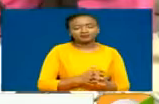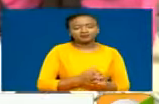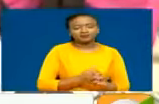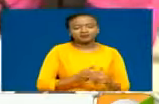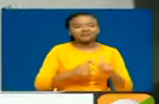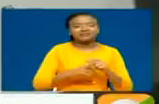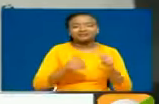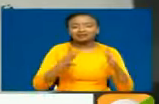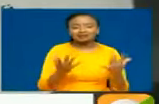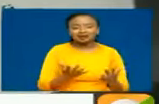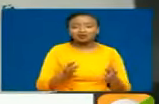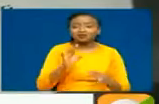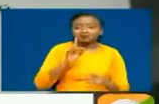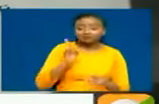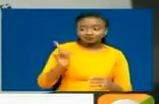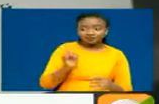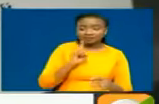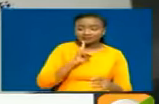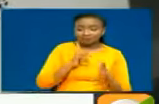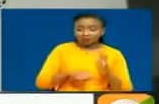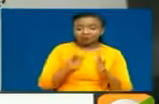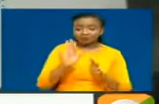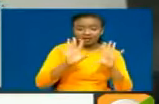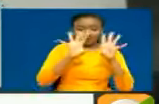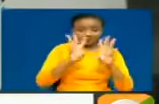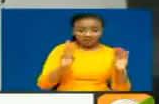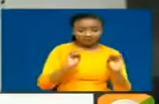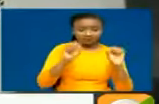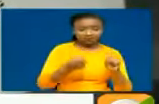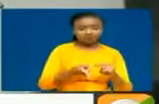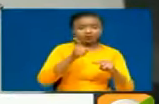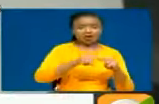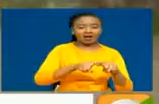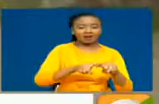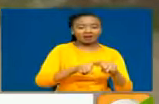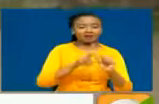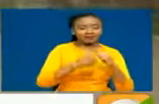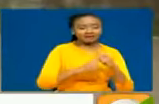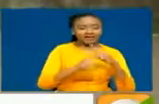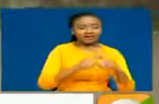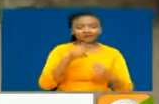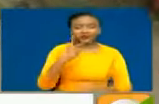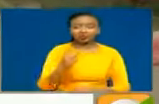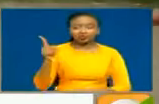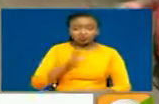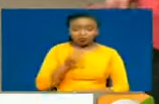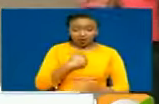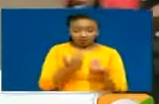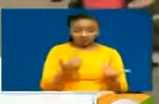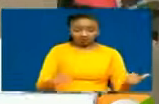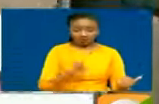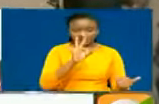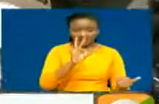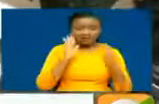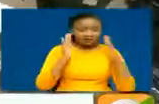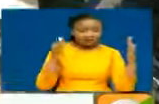unashindo utaanza wapi? Mercy tells me that her budget could go up by almost double this month. The mother of three who ventured into